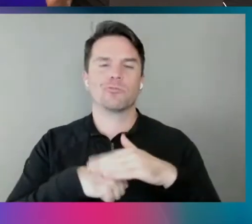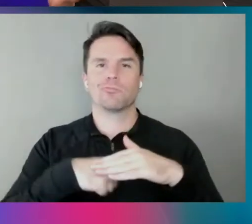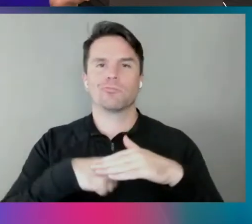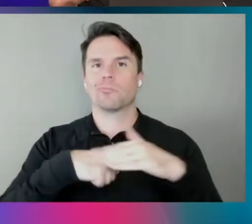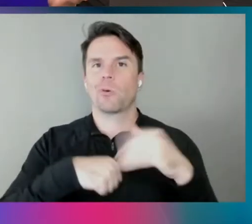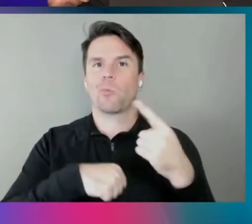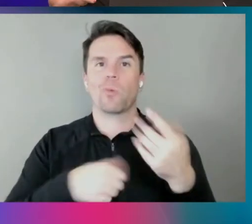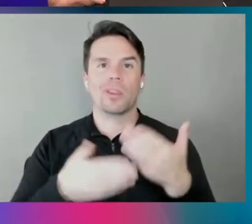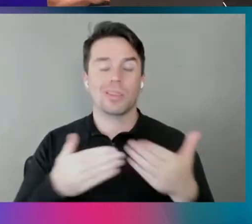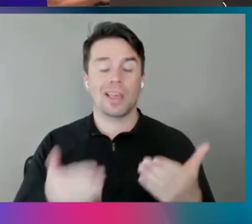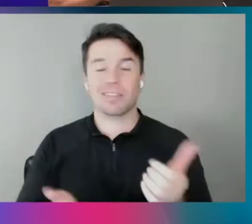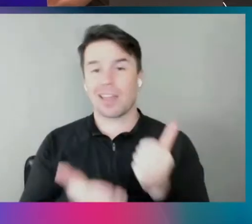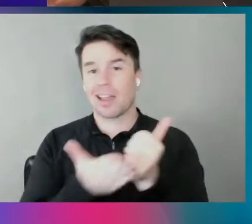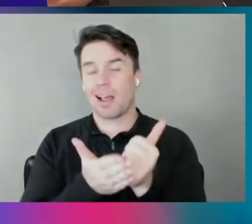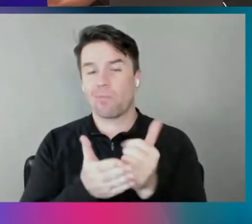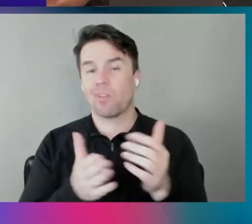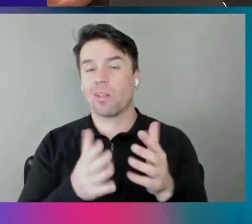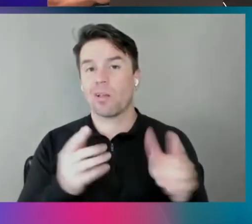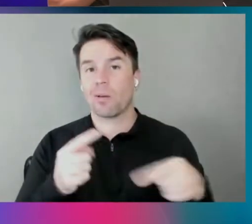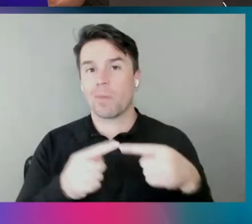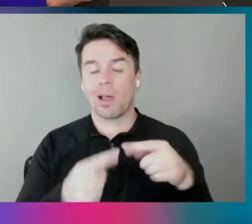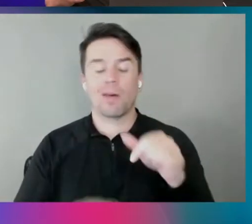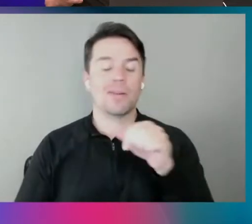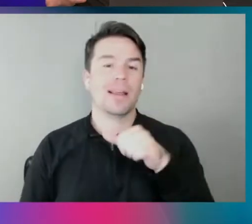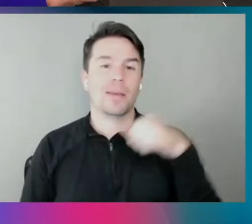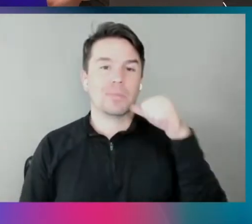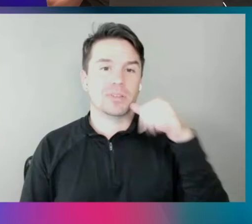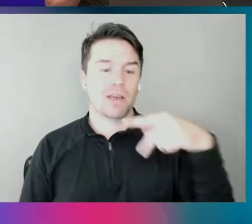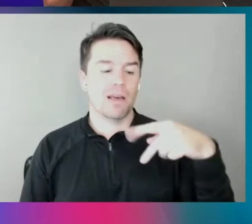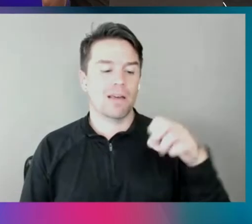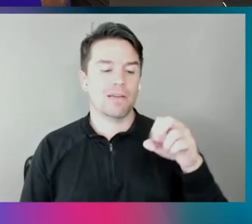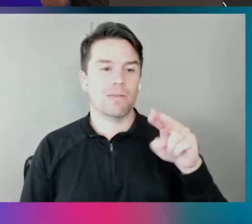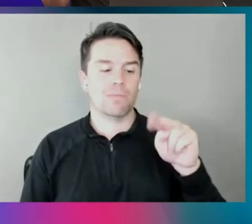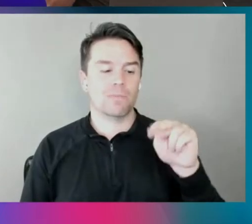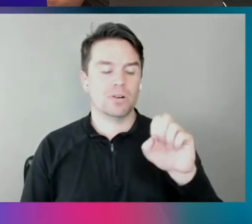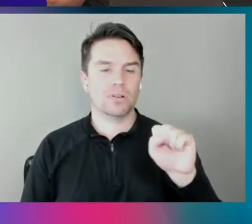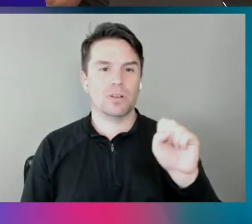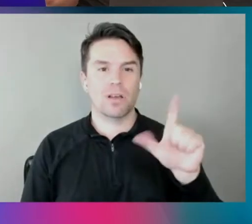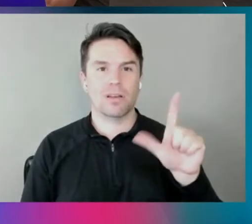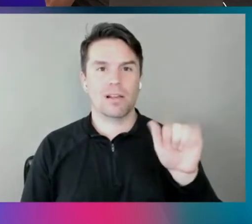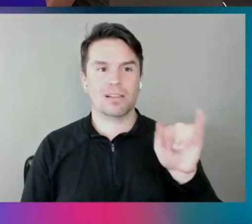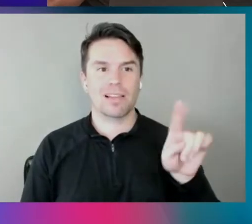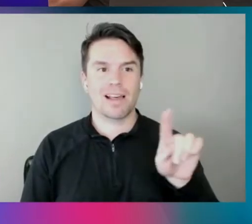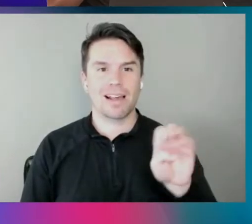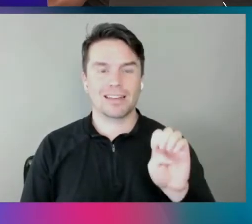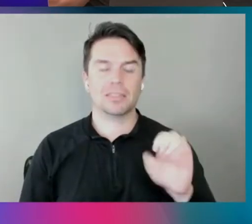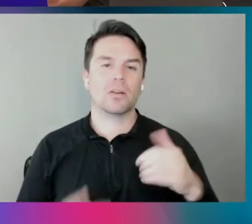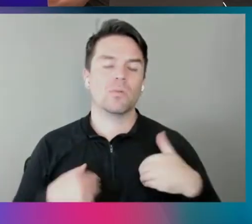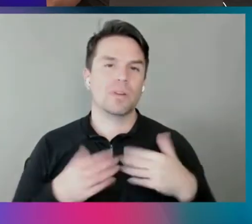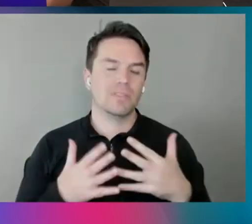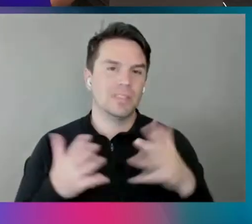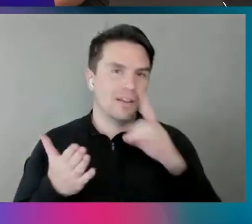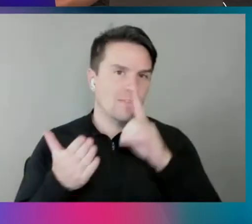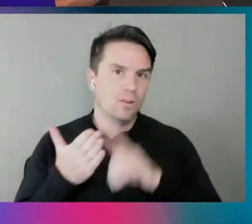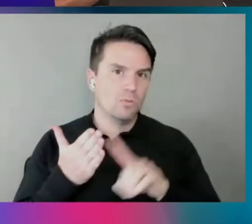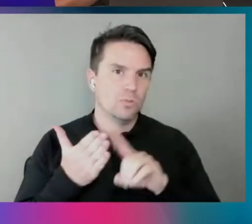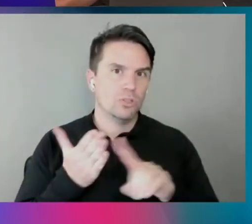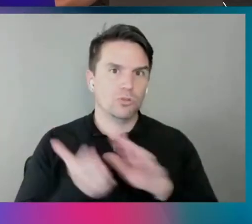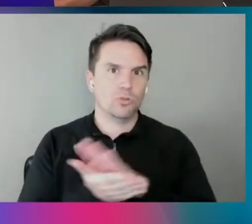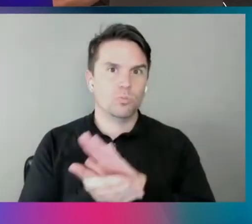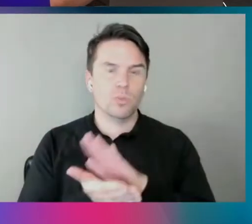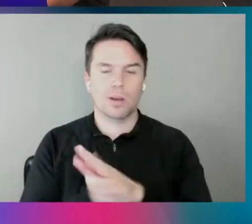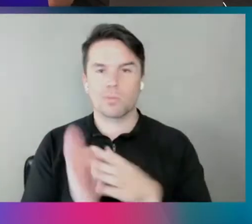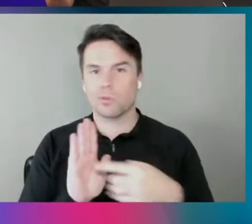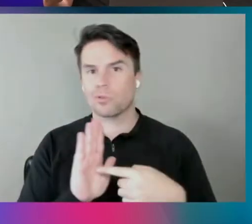Amazon Personalize is we also have several research papers that kind of connect the dots on how not how the service